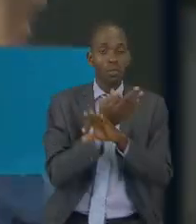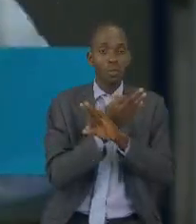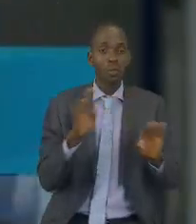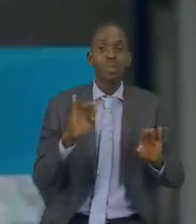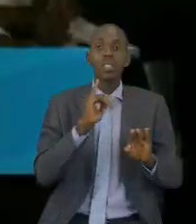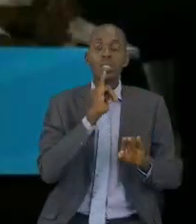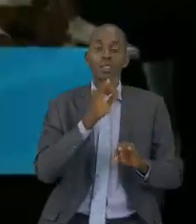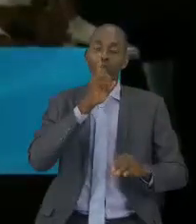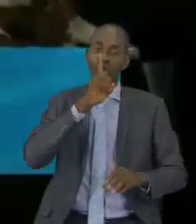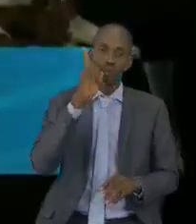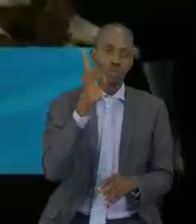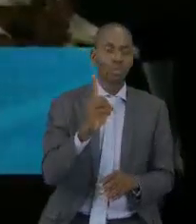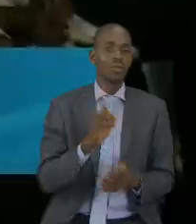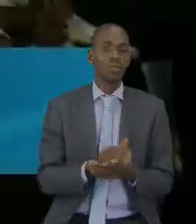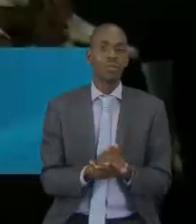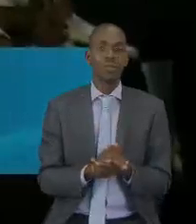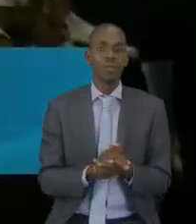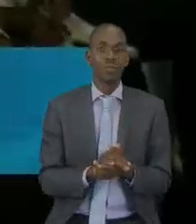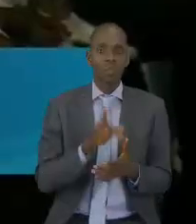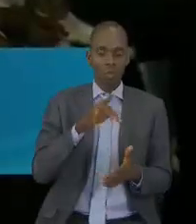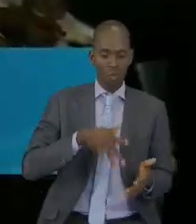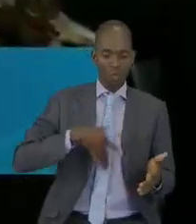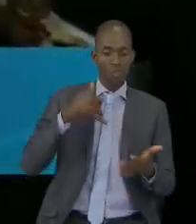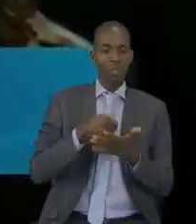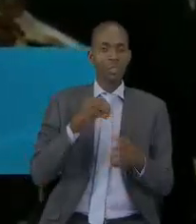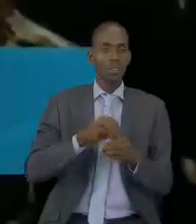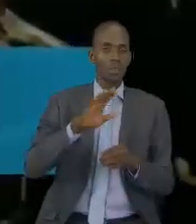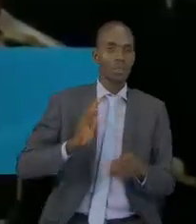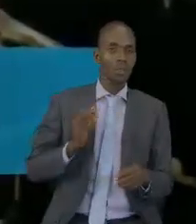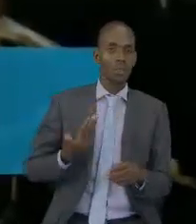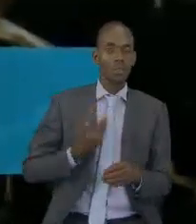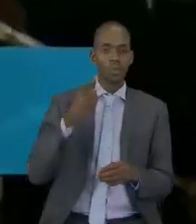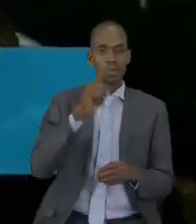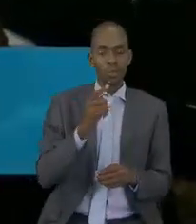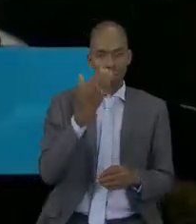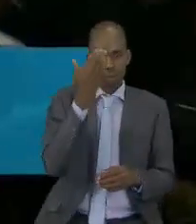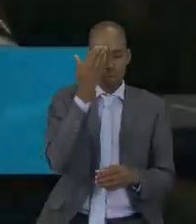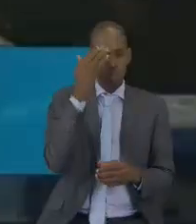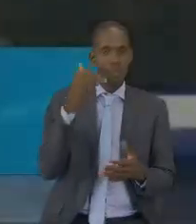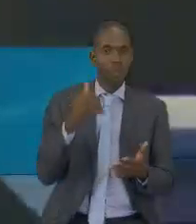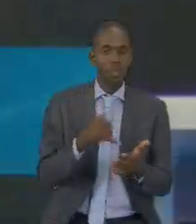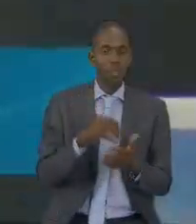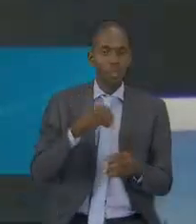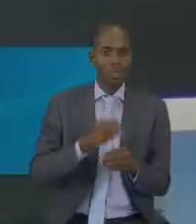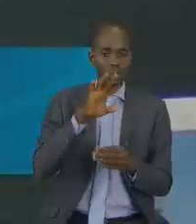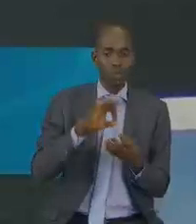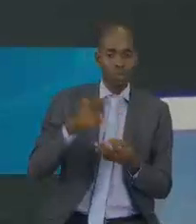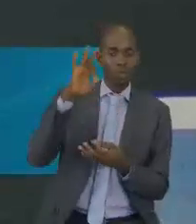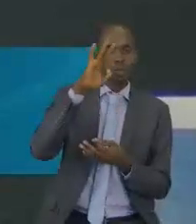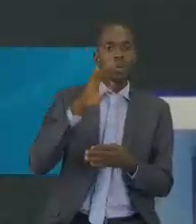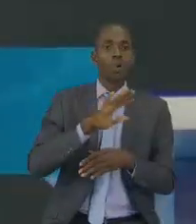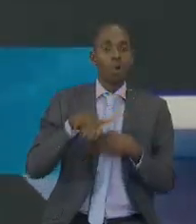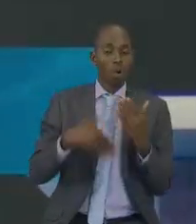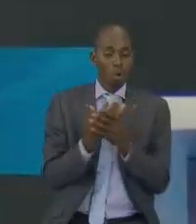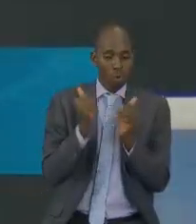is sure. You'll feel it in your soul. You'll sense it in your spirit, all within